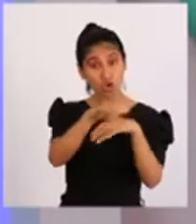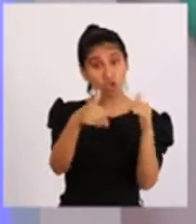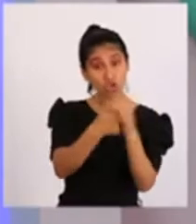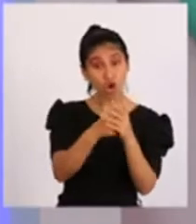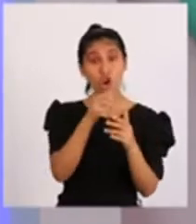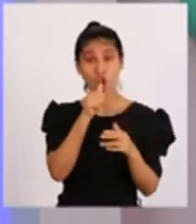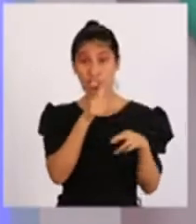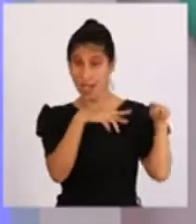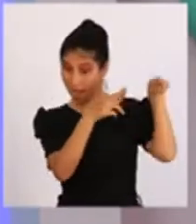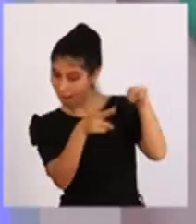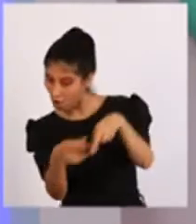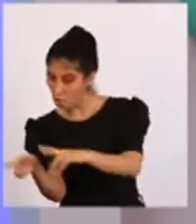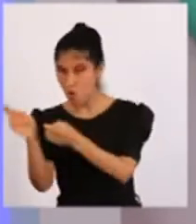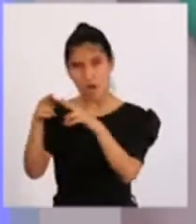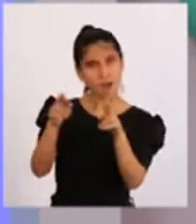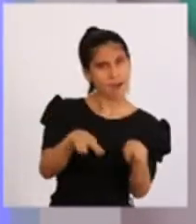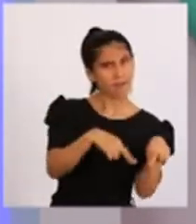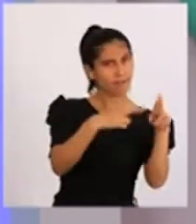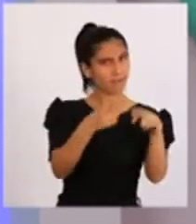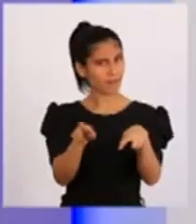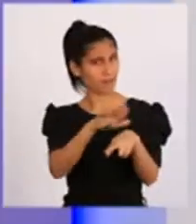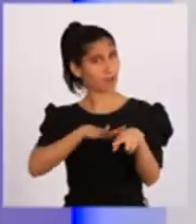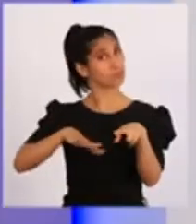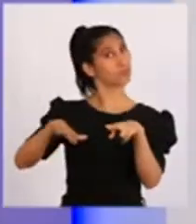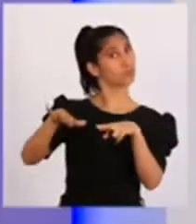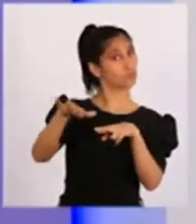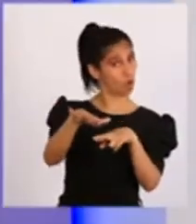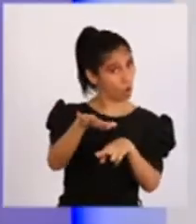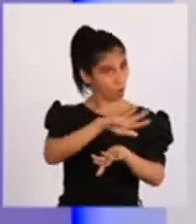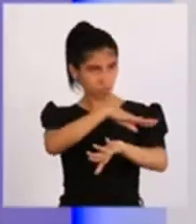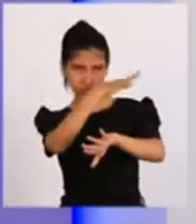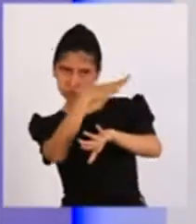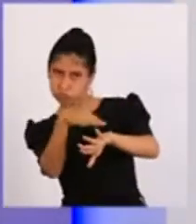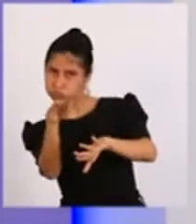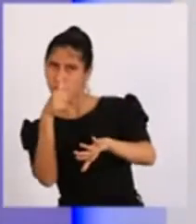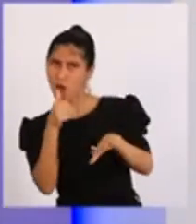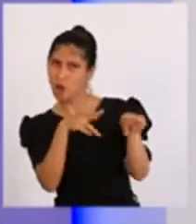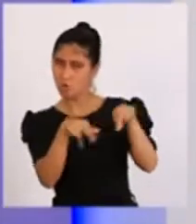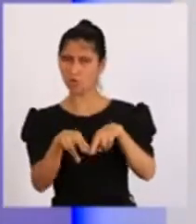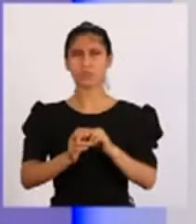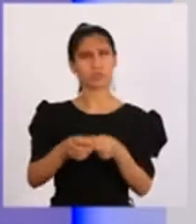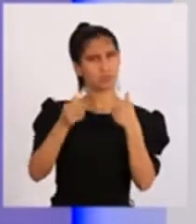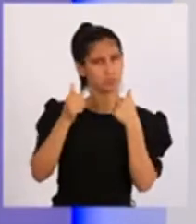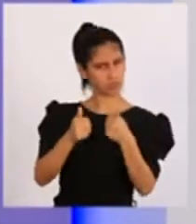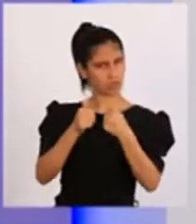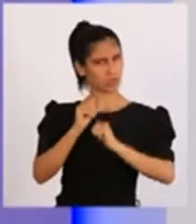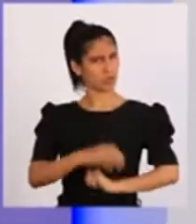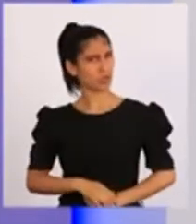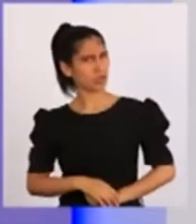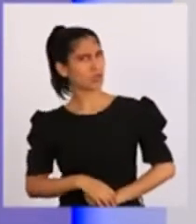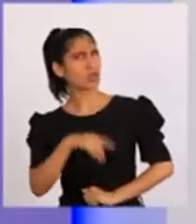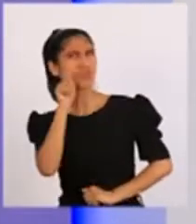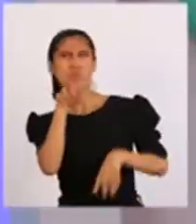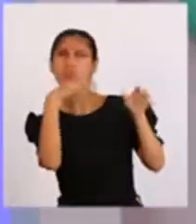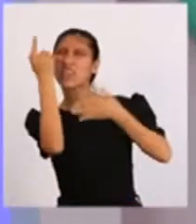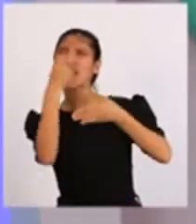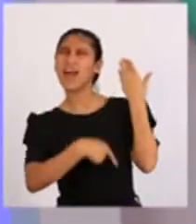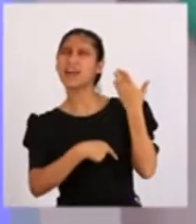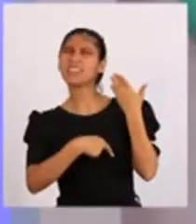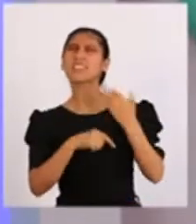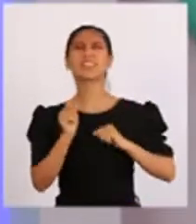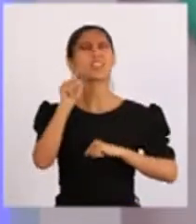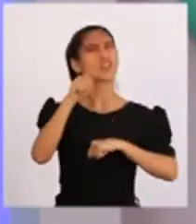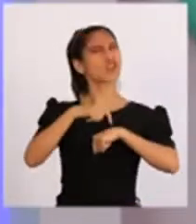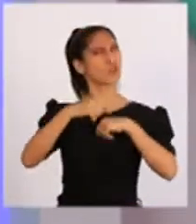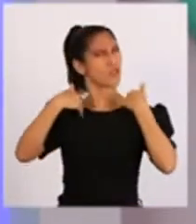lagoons, rivers, and wetlands. Ah, what do you do in your free time? I